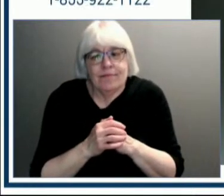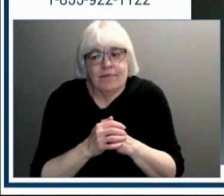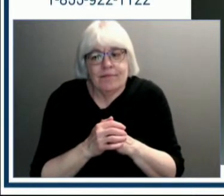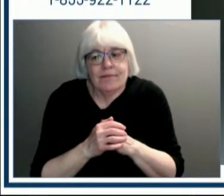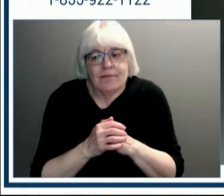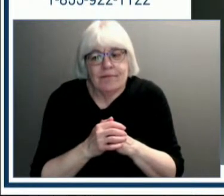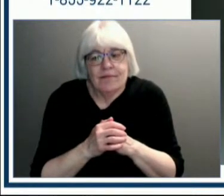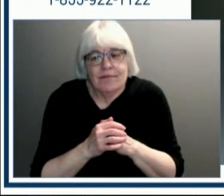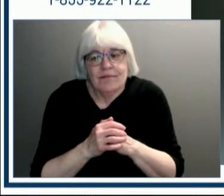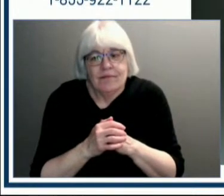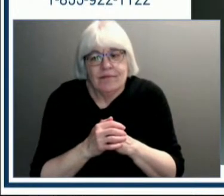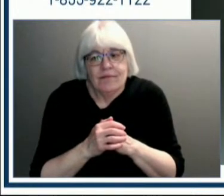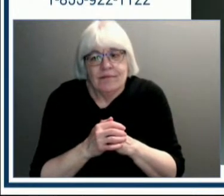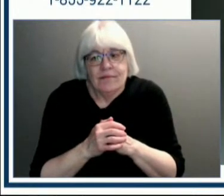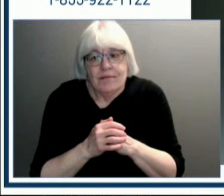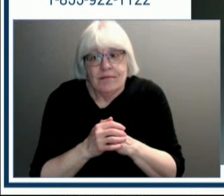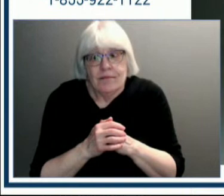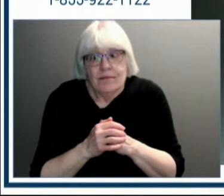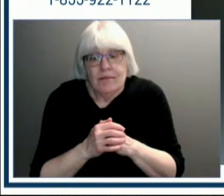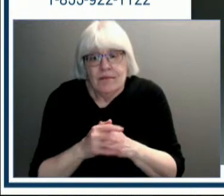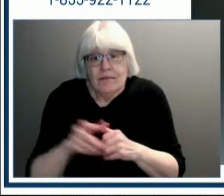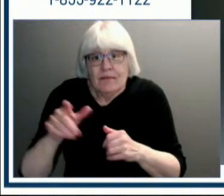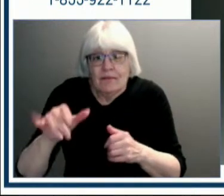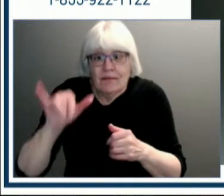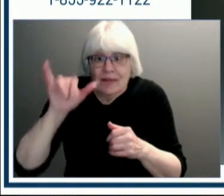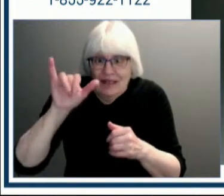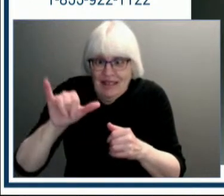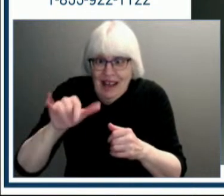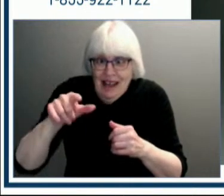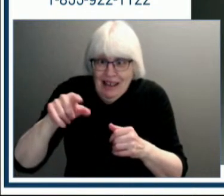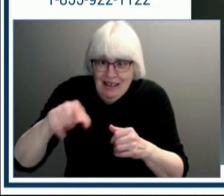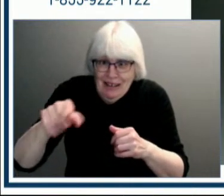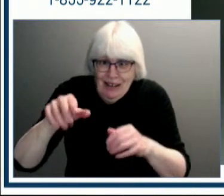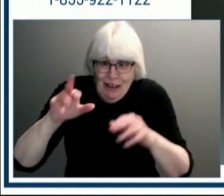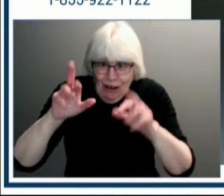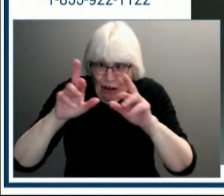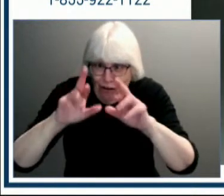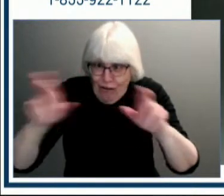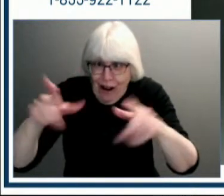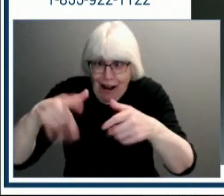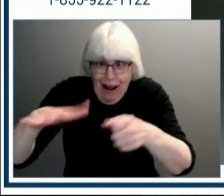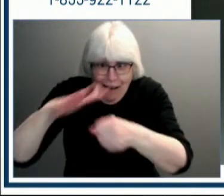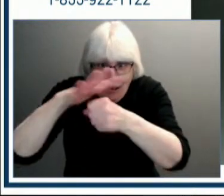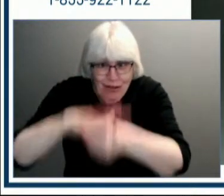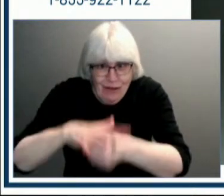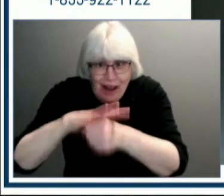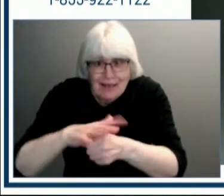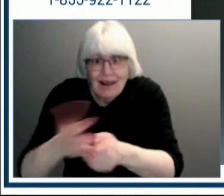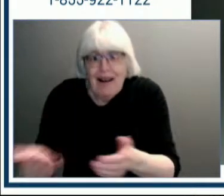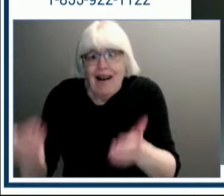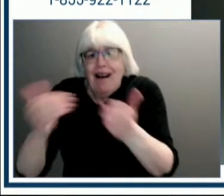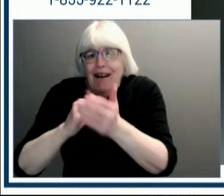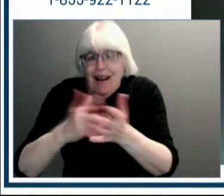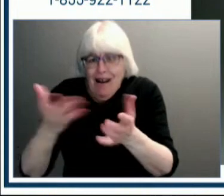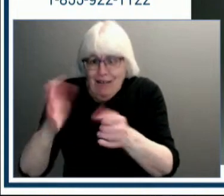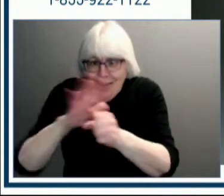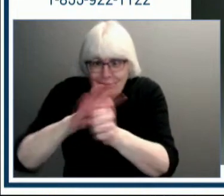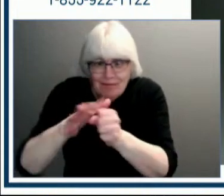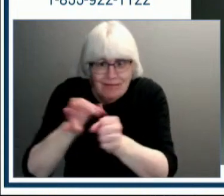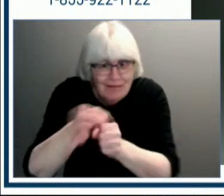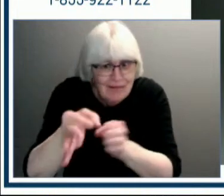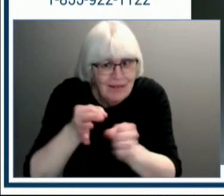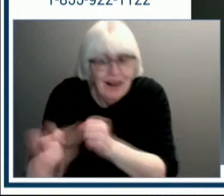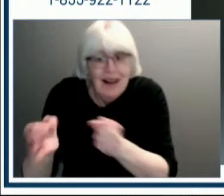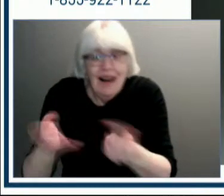pre-existing stresses, and then just having the current wave, even with a very low percentage of hospitalization, the volume